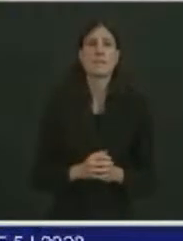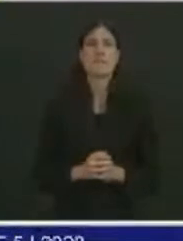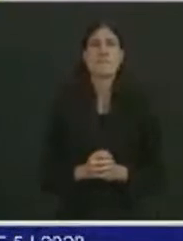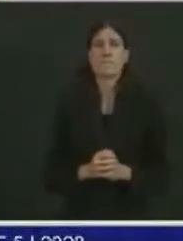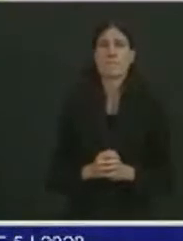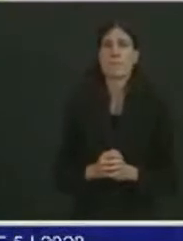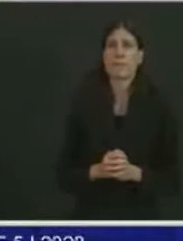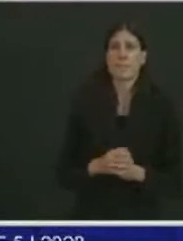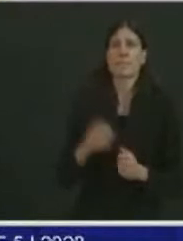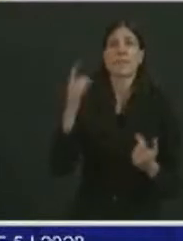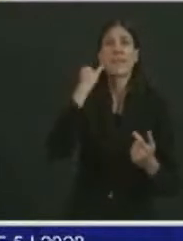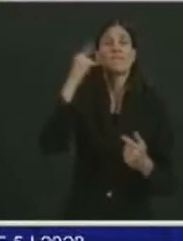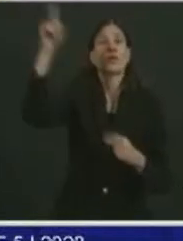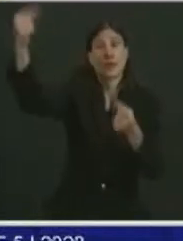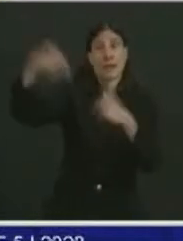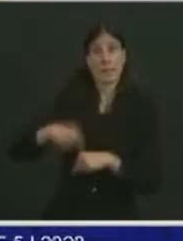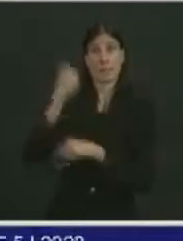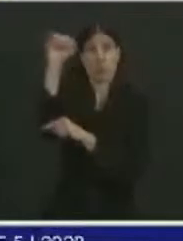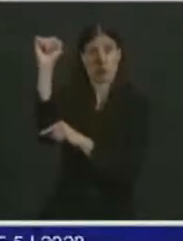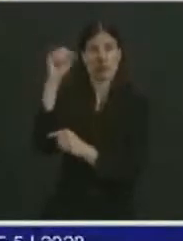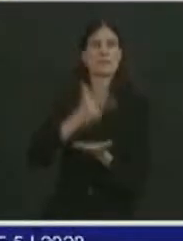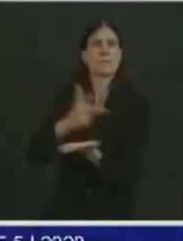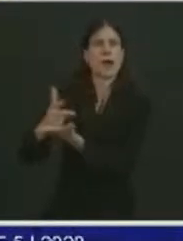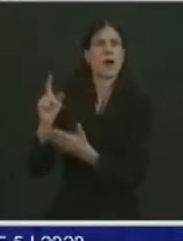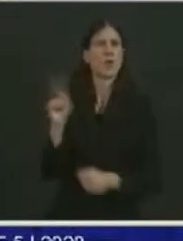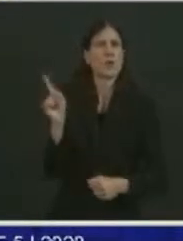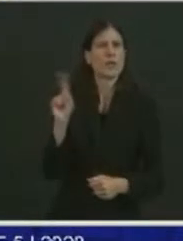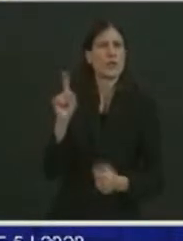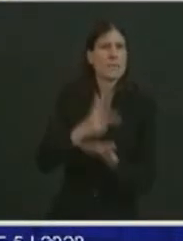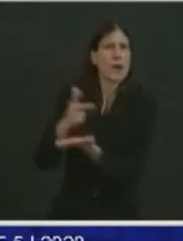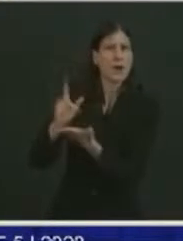in this rally? Everything seems to be closed down.